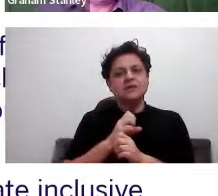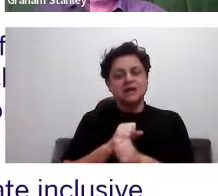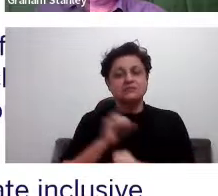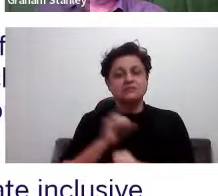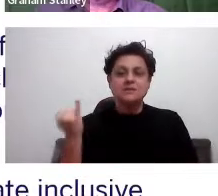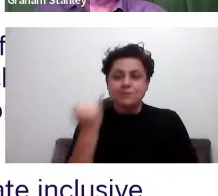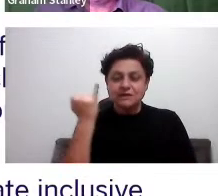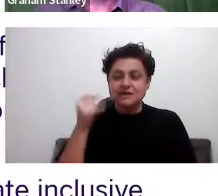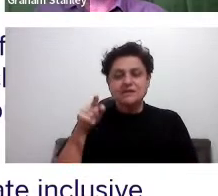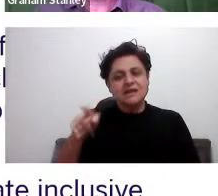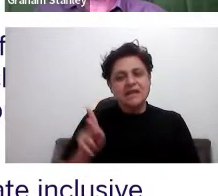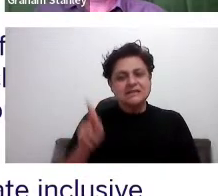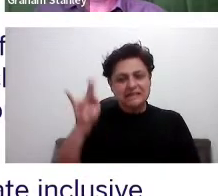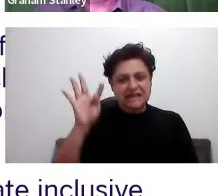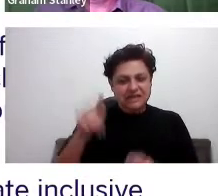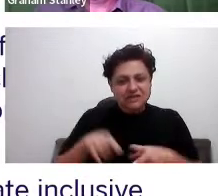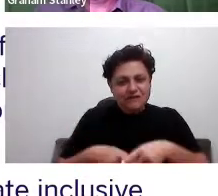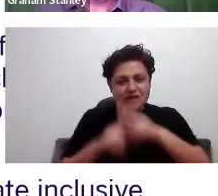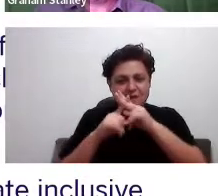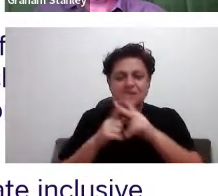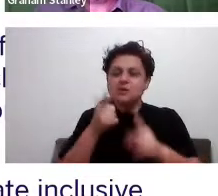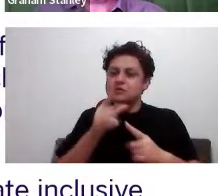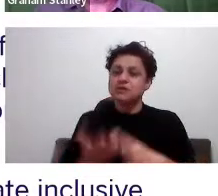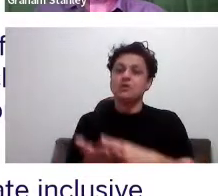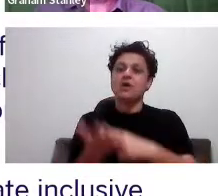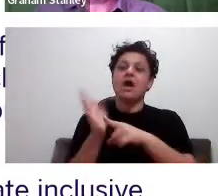provide a more inclusive environment in their classrooms.